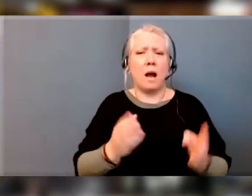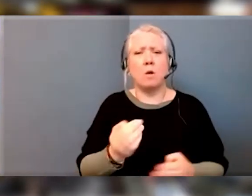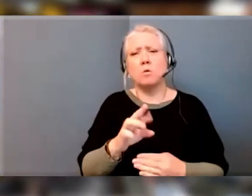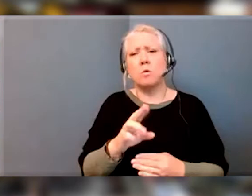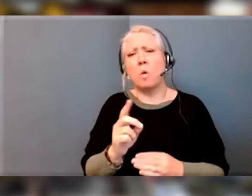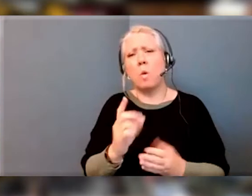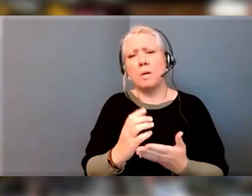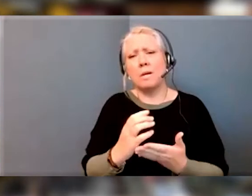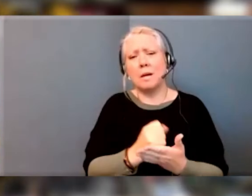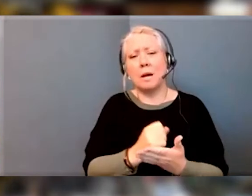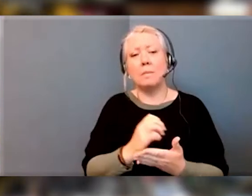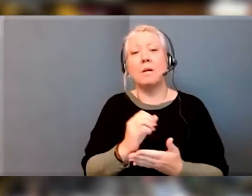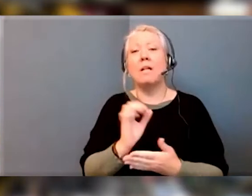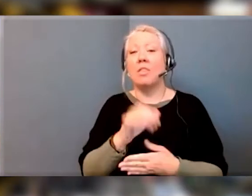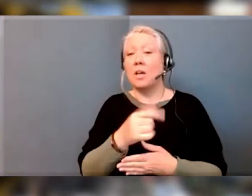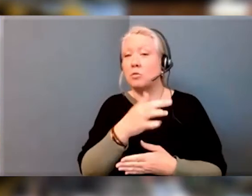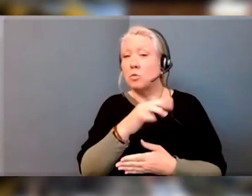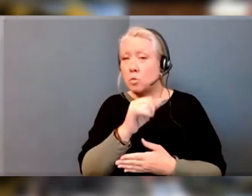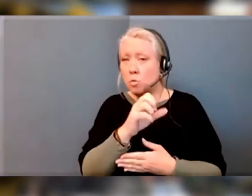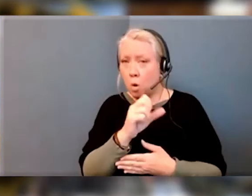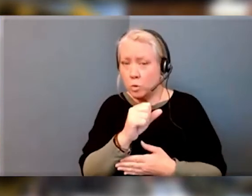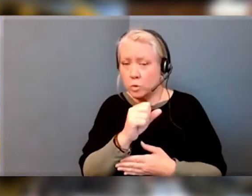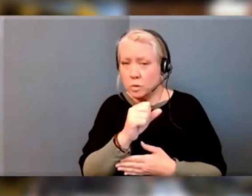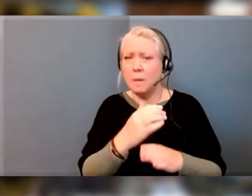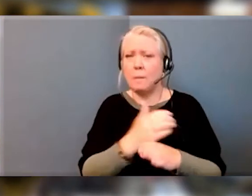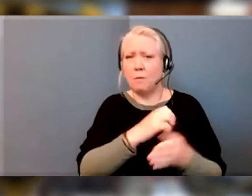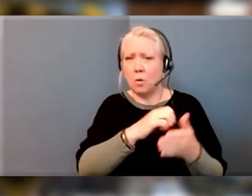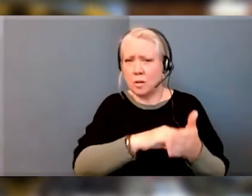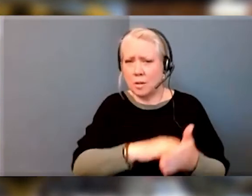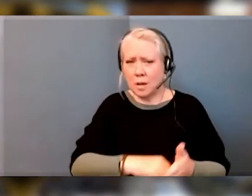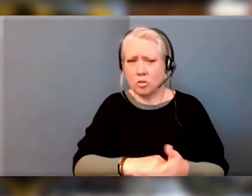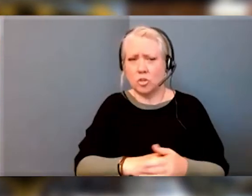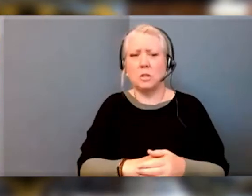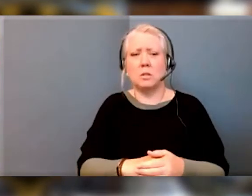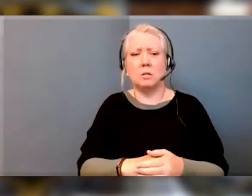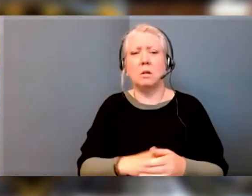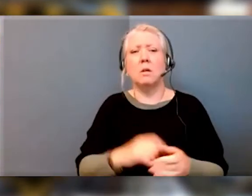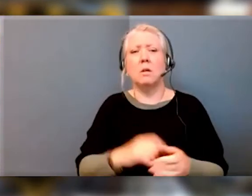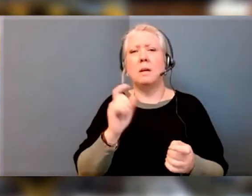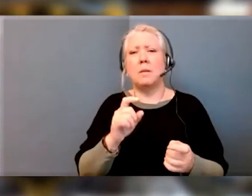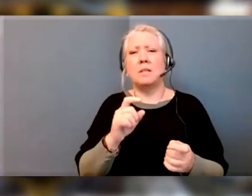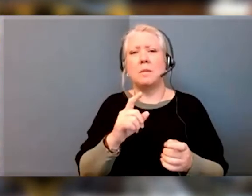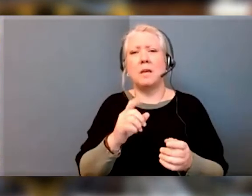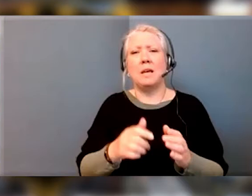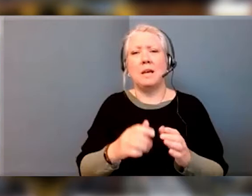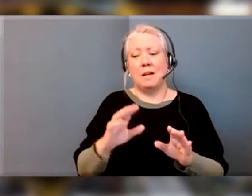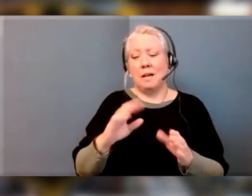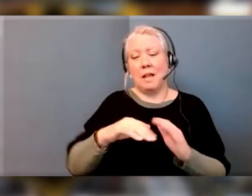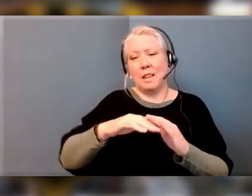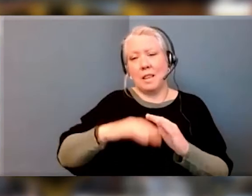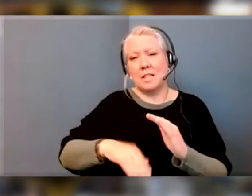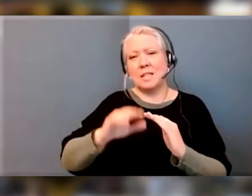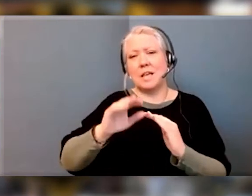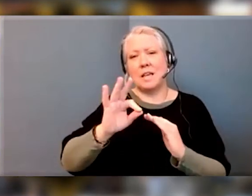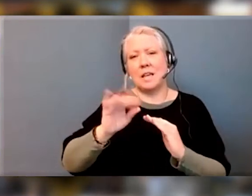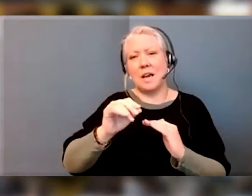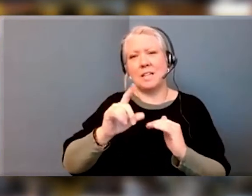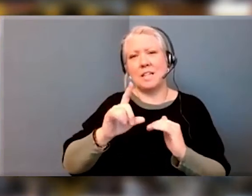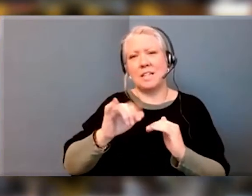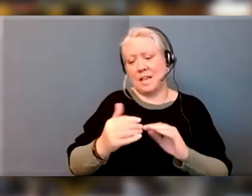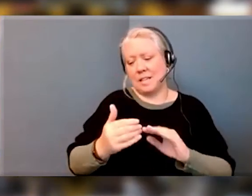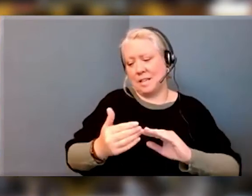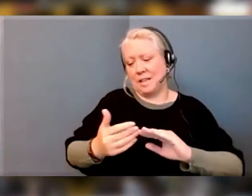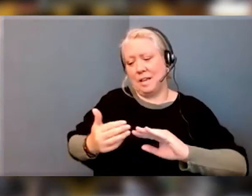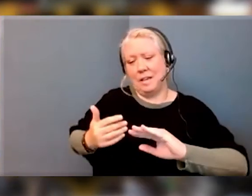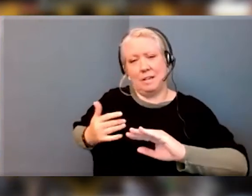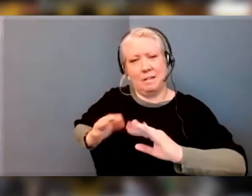income before any payroll deductions, and the income source must be current, meaning within 90 days. So this annual wage